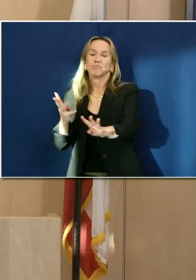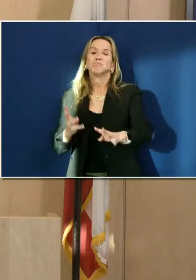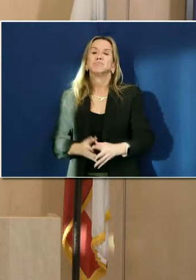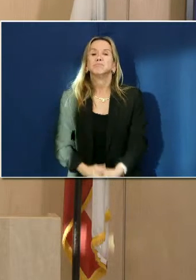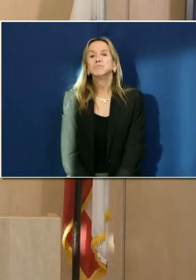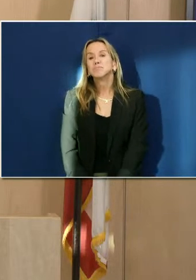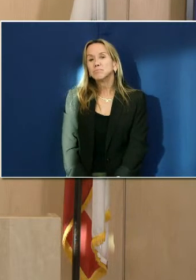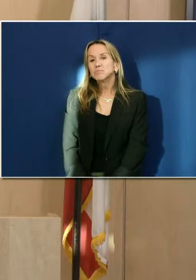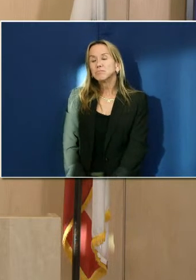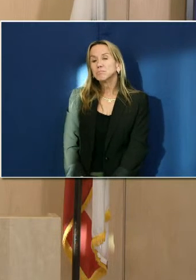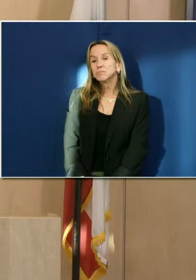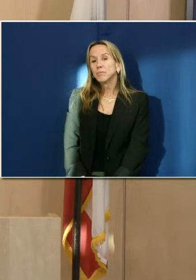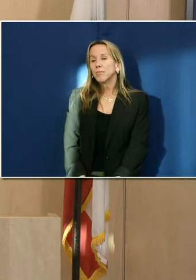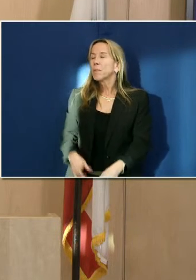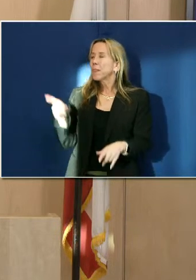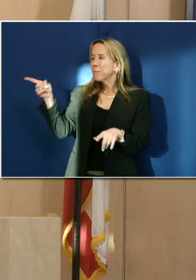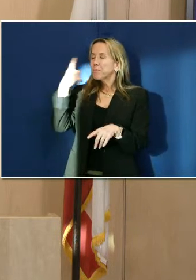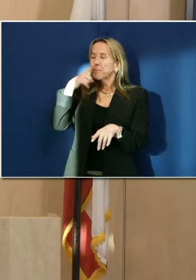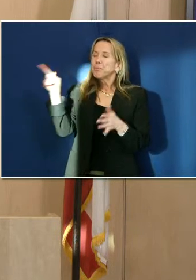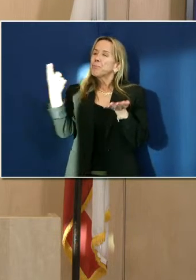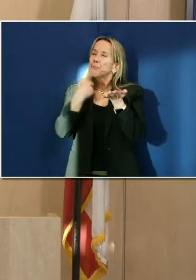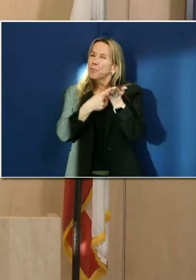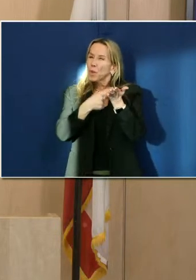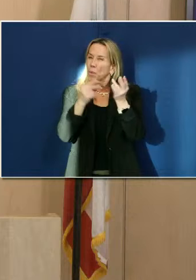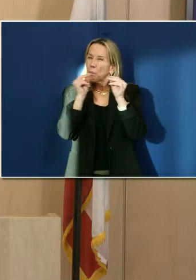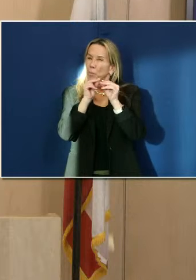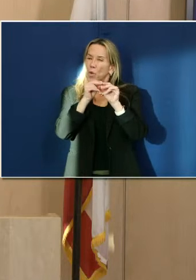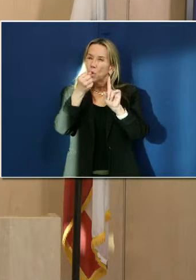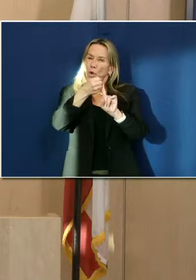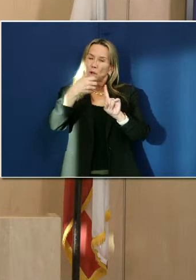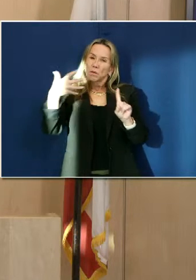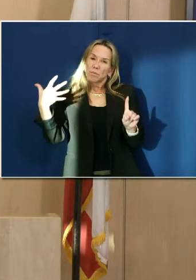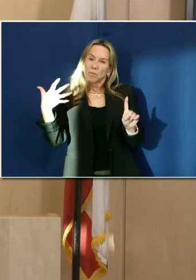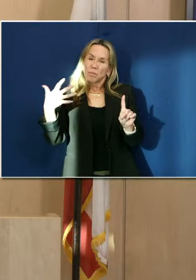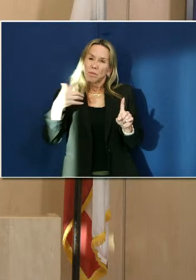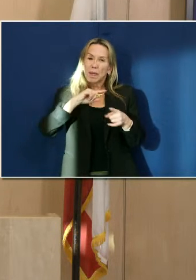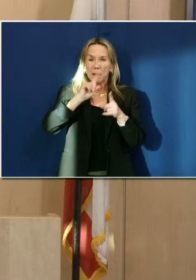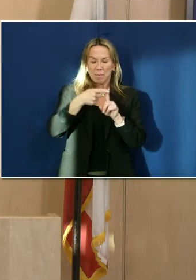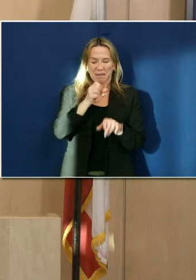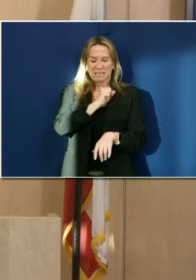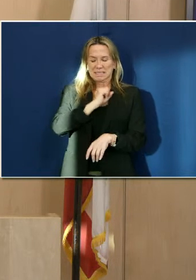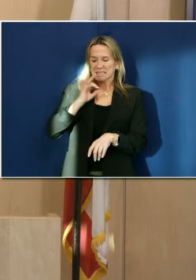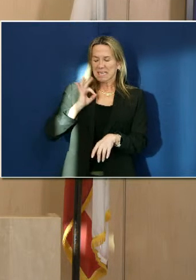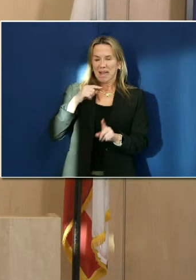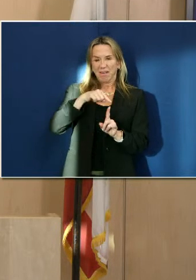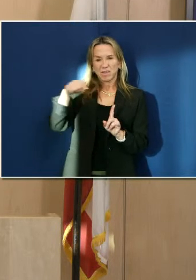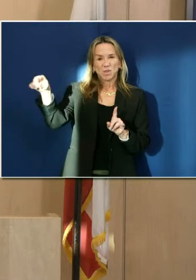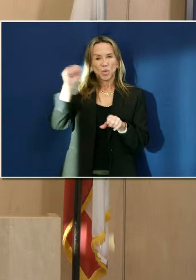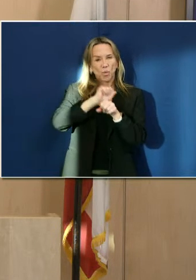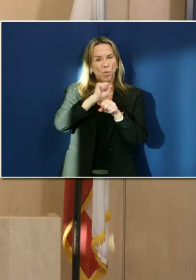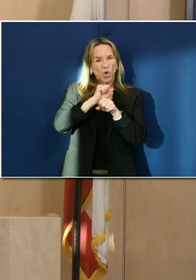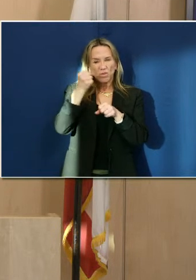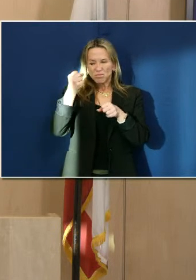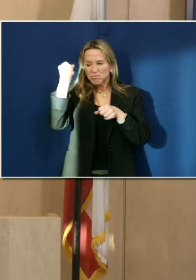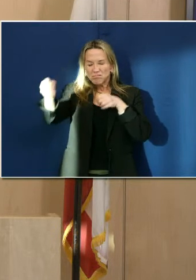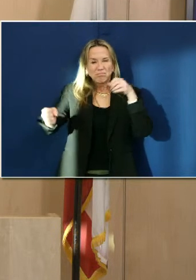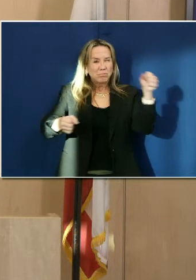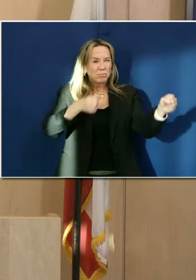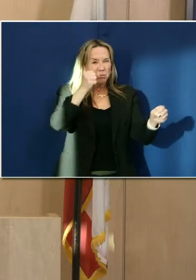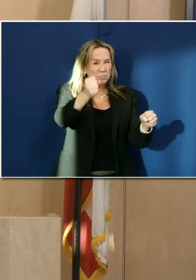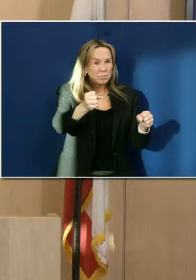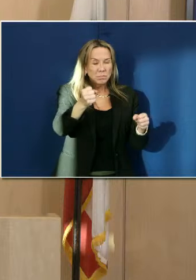And can you talk a little bit more about staffing for us? You know, I